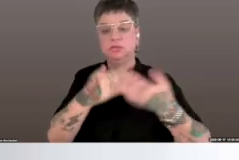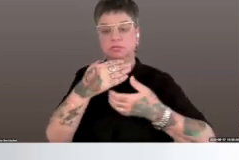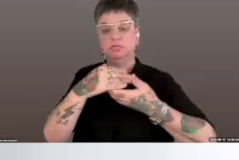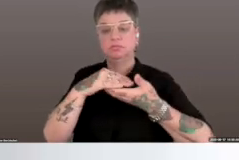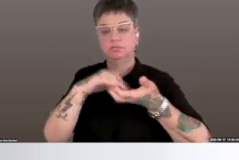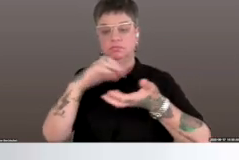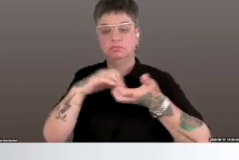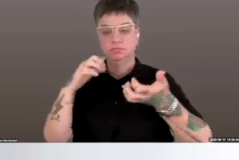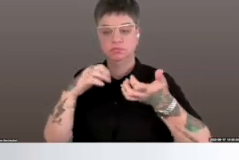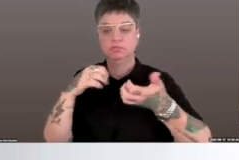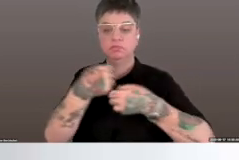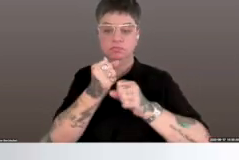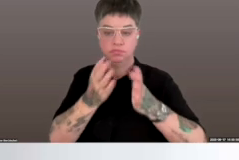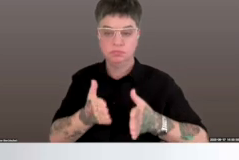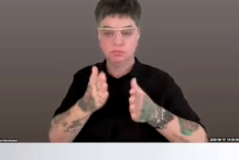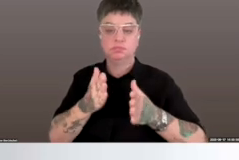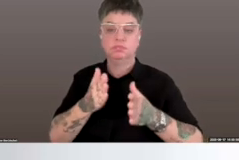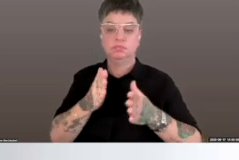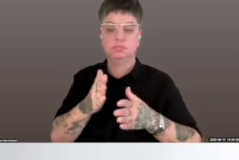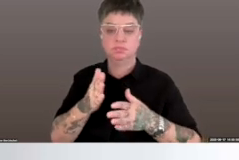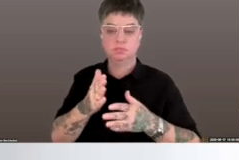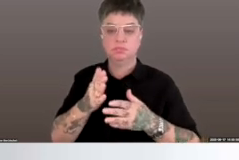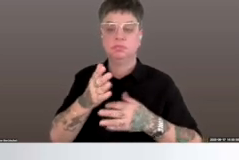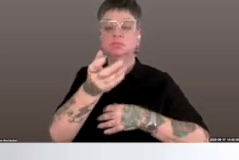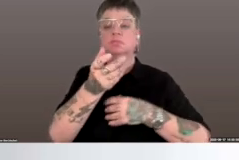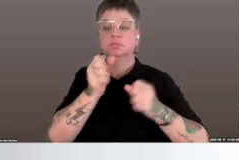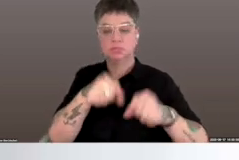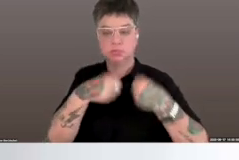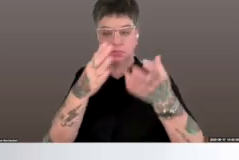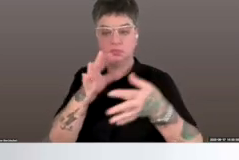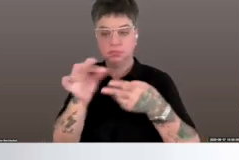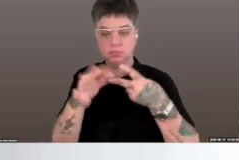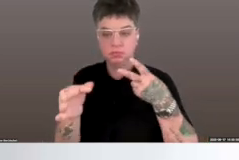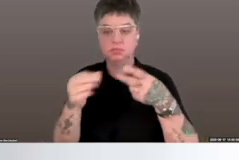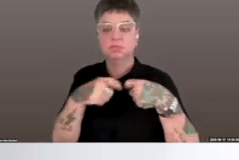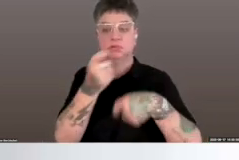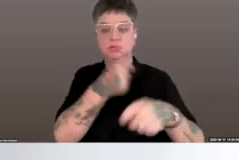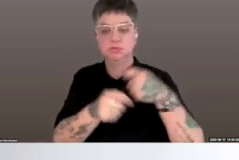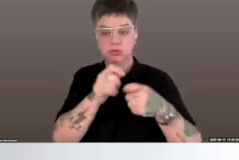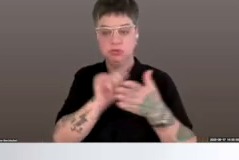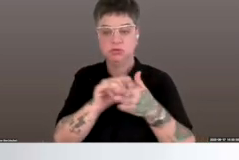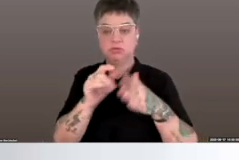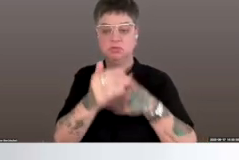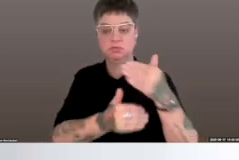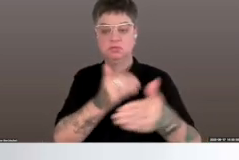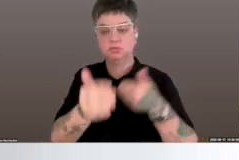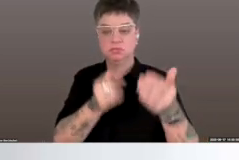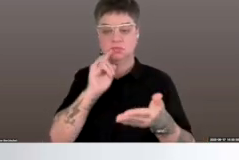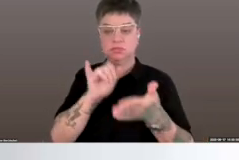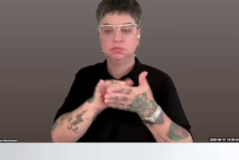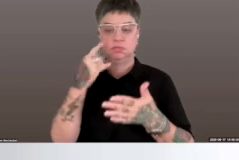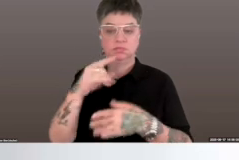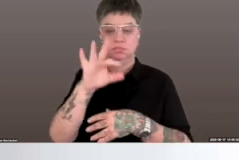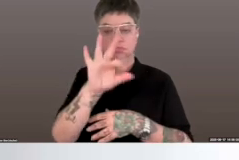cell and giving an option to go ahead and substitute. So that would be the process to kind of go about doing that for a fleet.